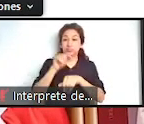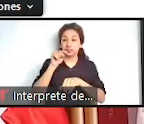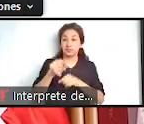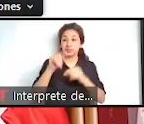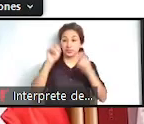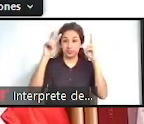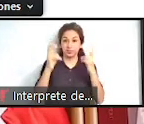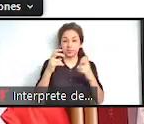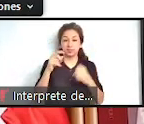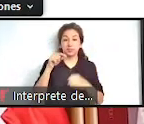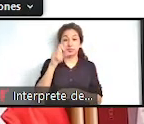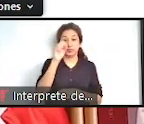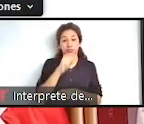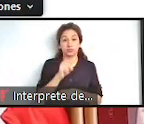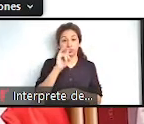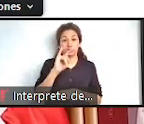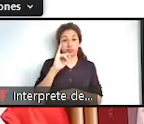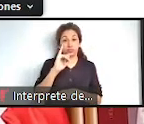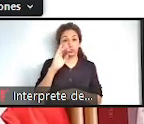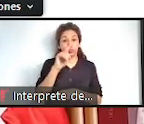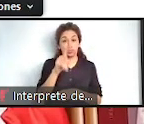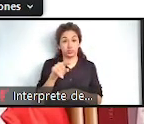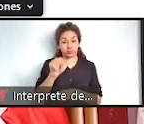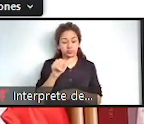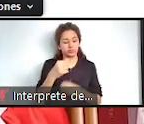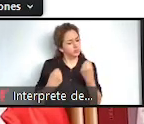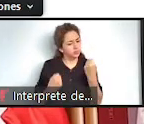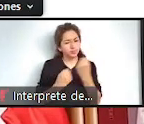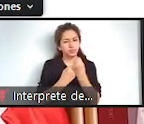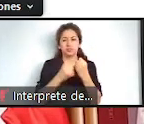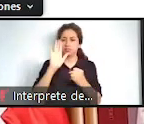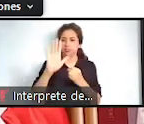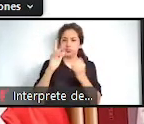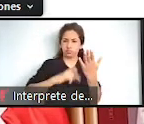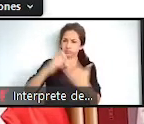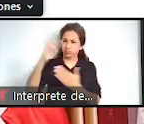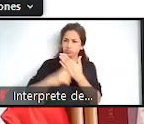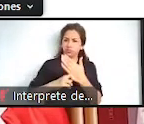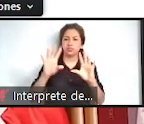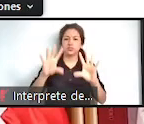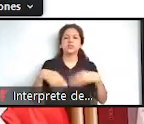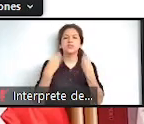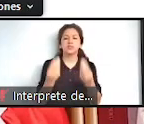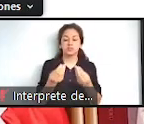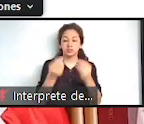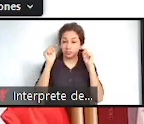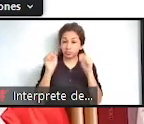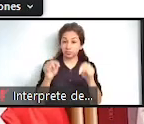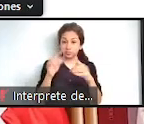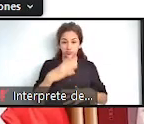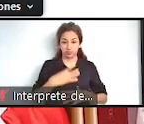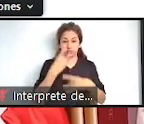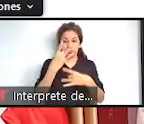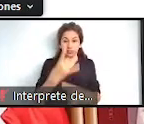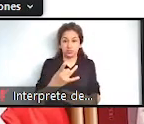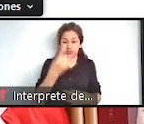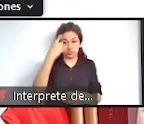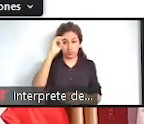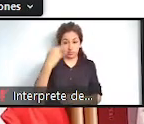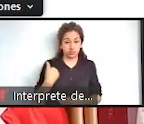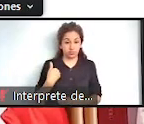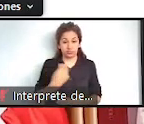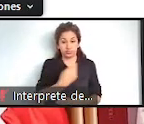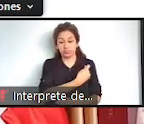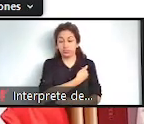studies switzerland supports this national action plan because